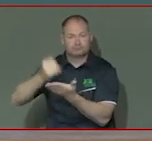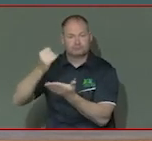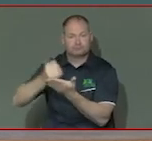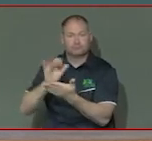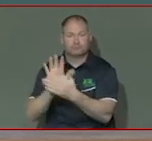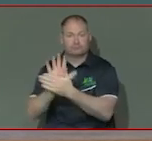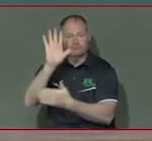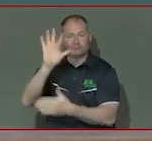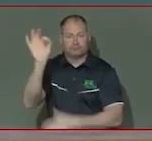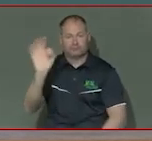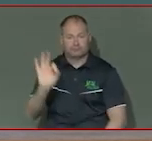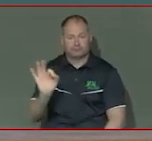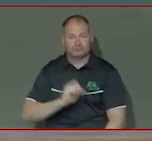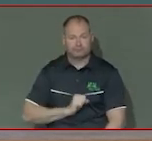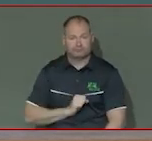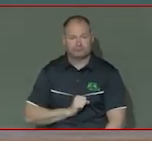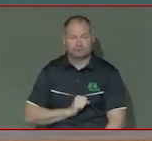15%.